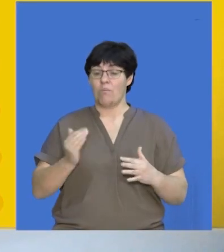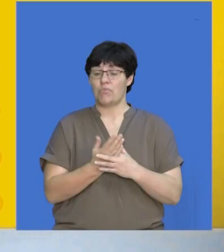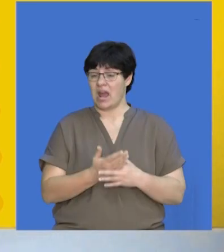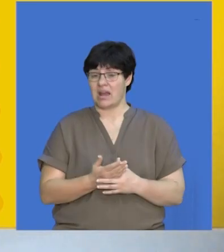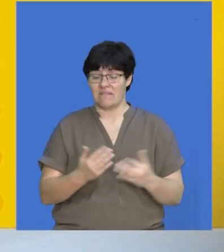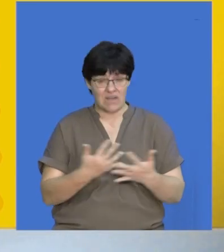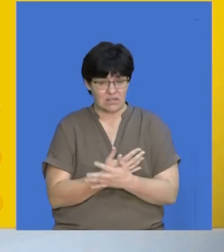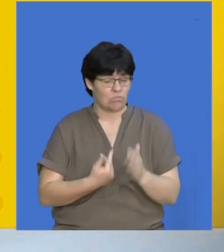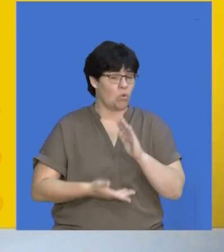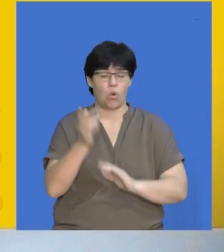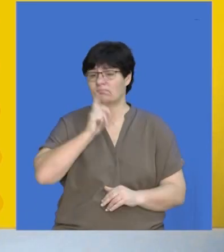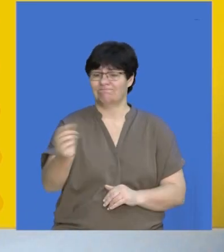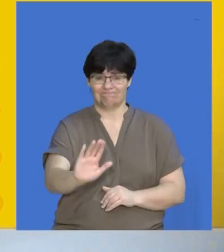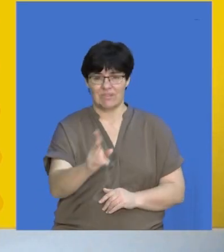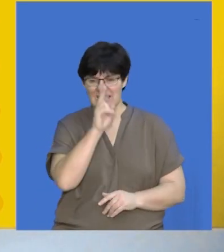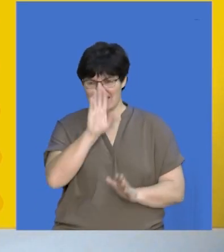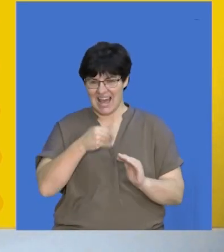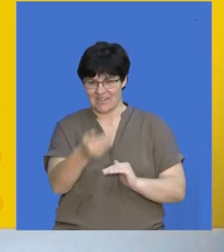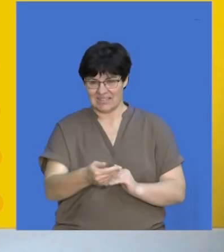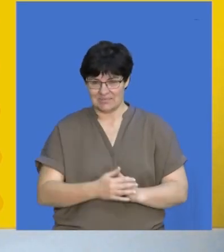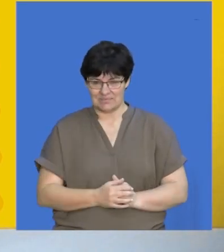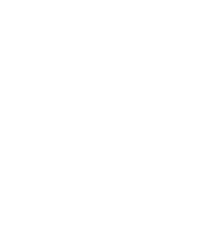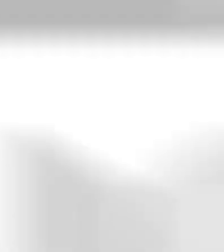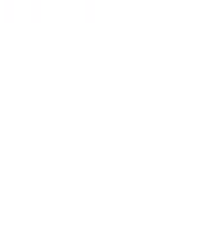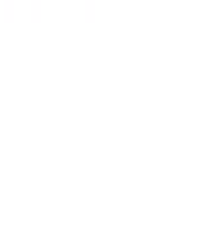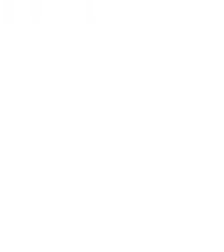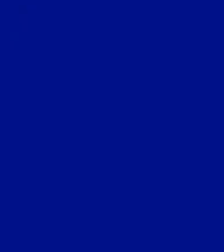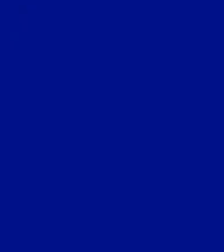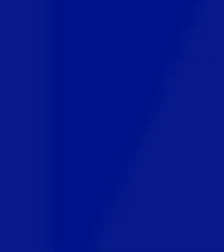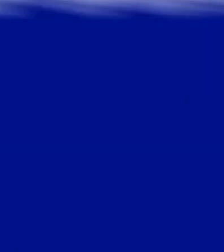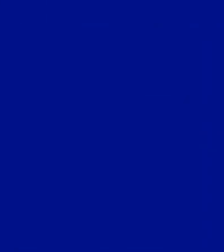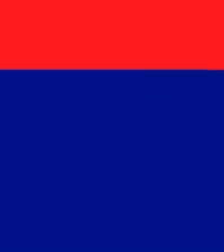but please don't go anywhere. We'll see you straight after this.